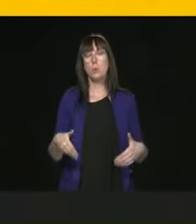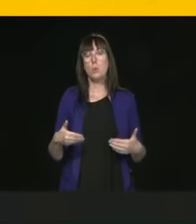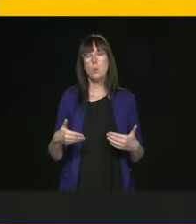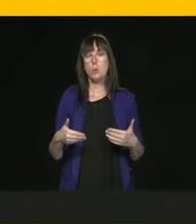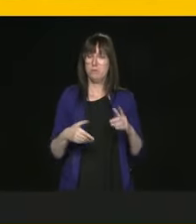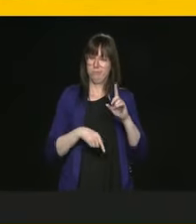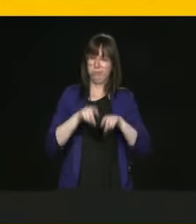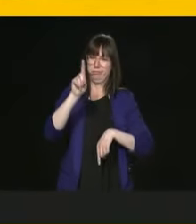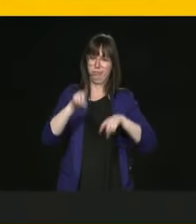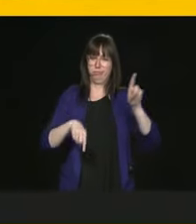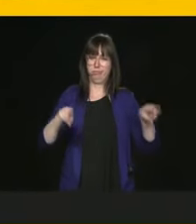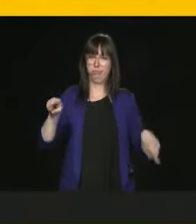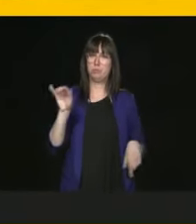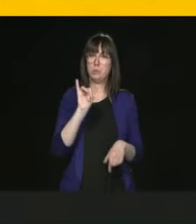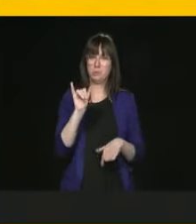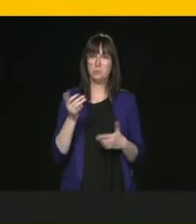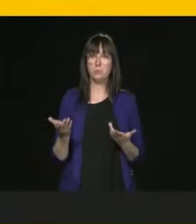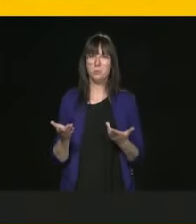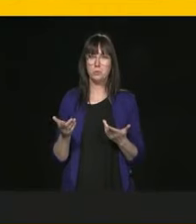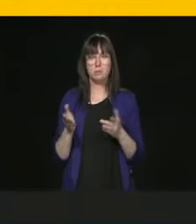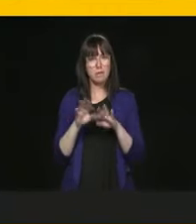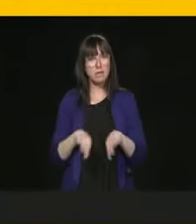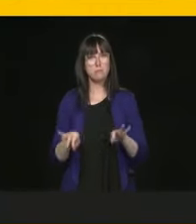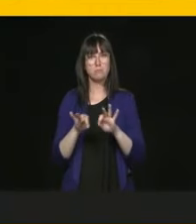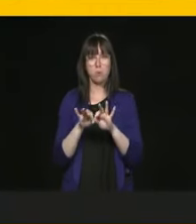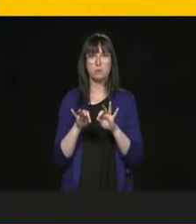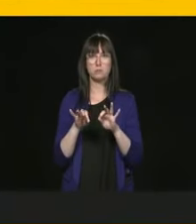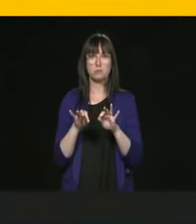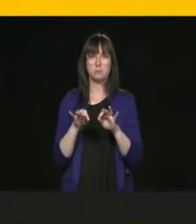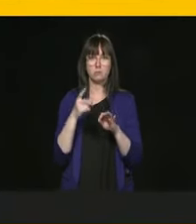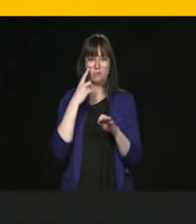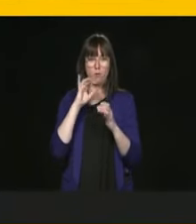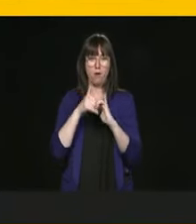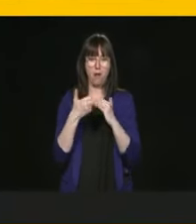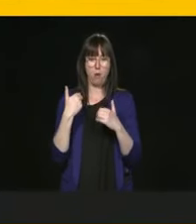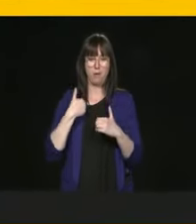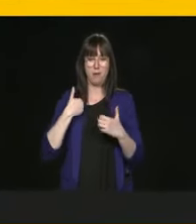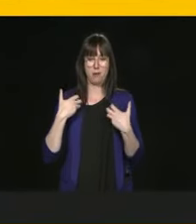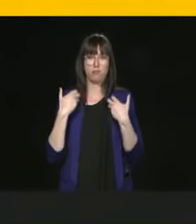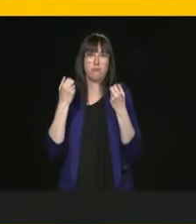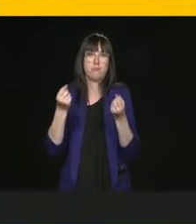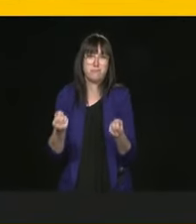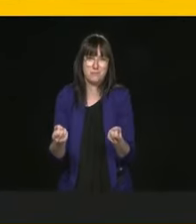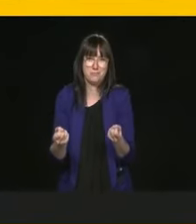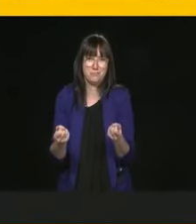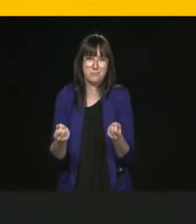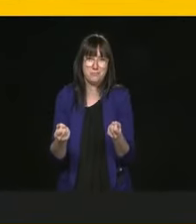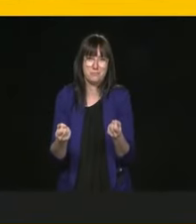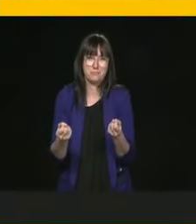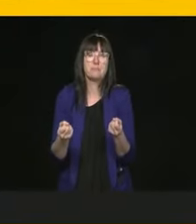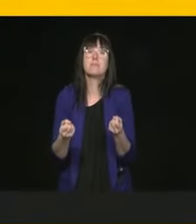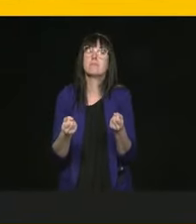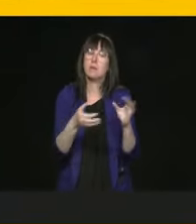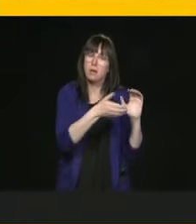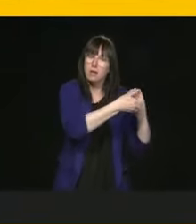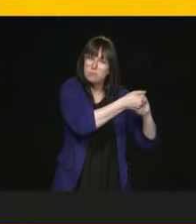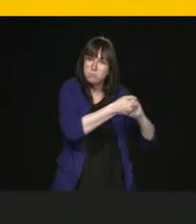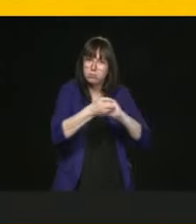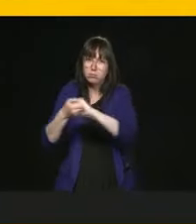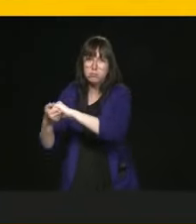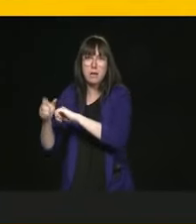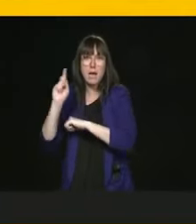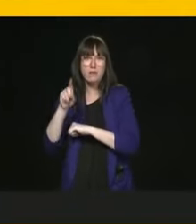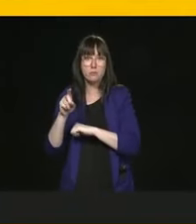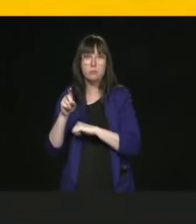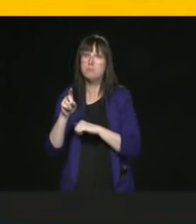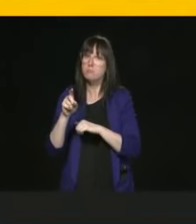well. That's going to be an important part of the recovery here. We need to make sure that we're working together, as we have been, in